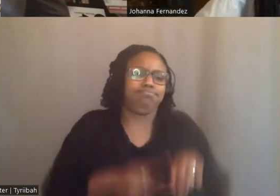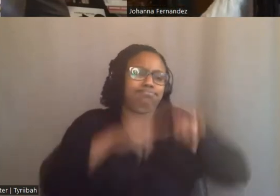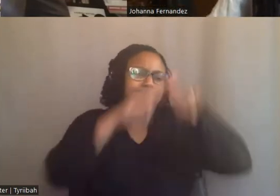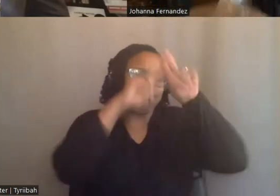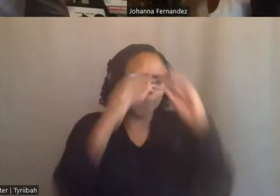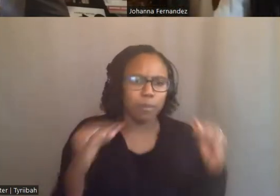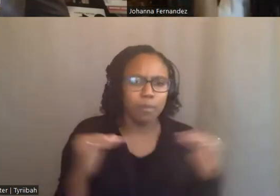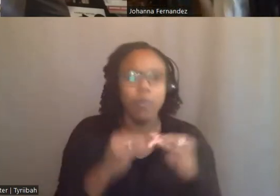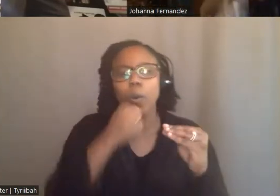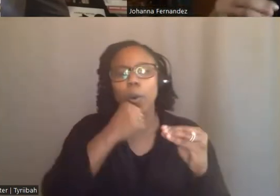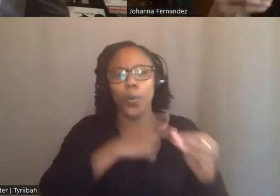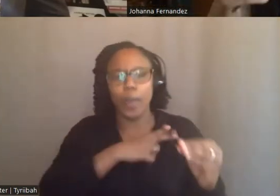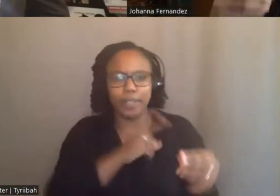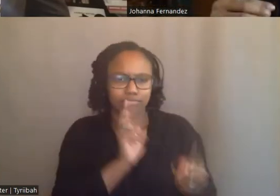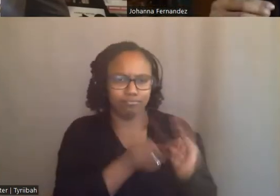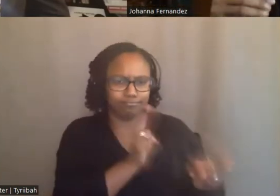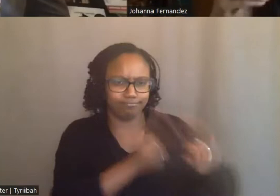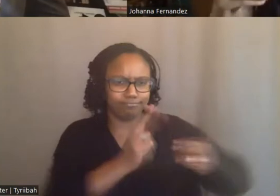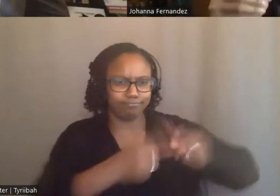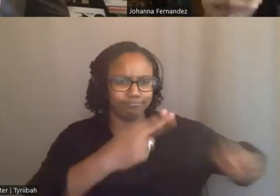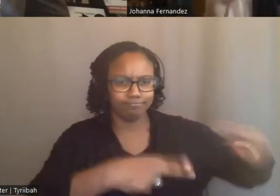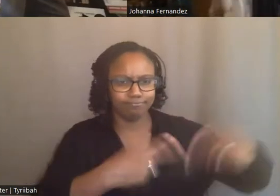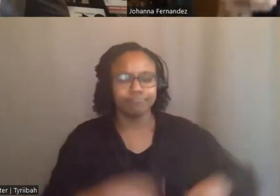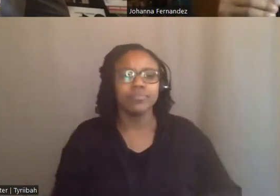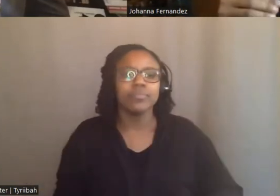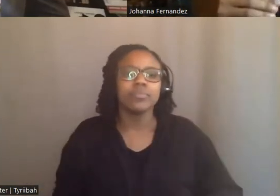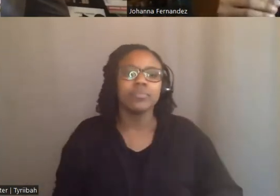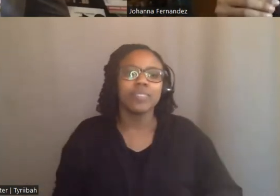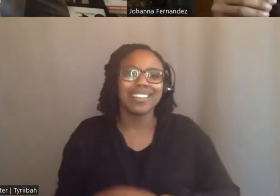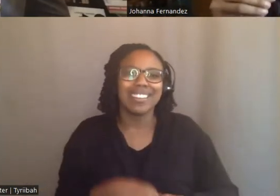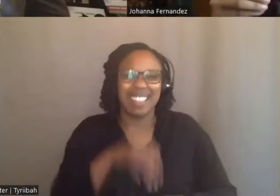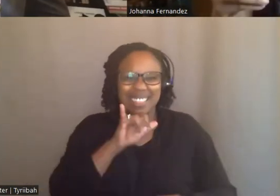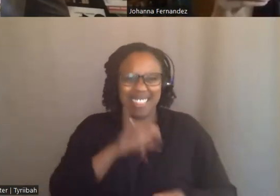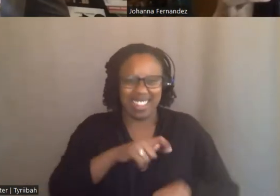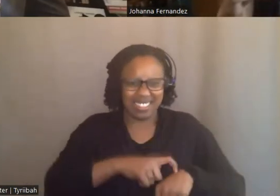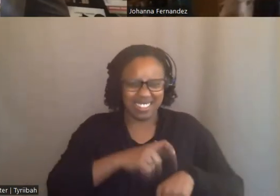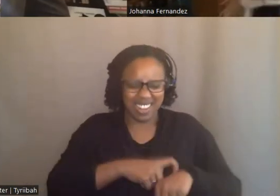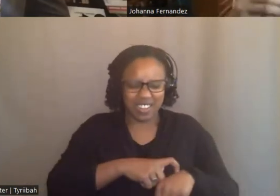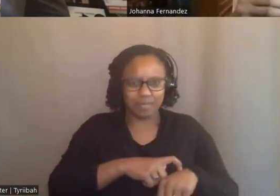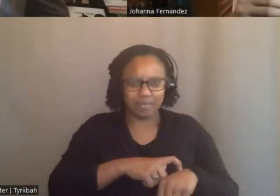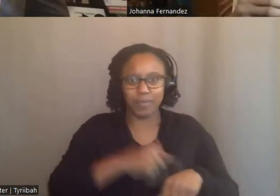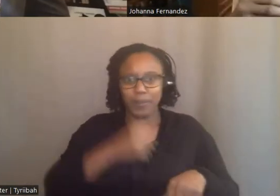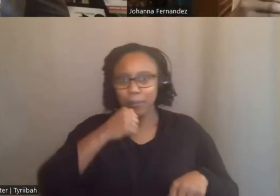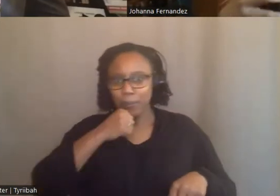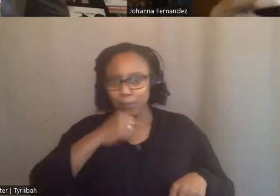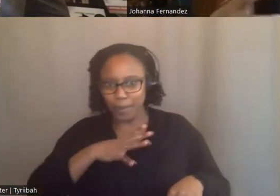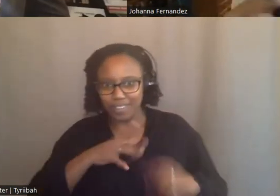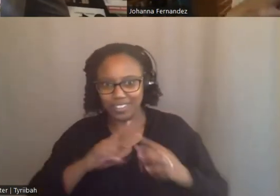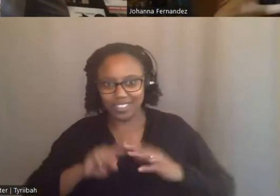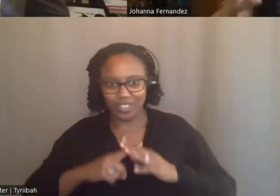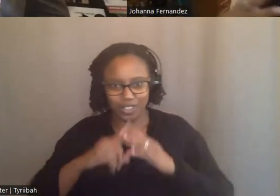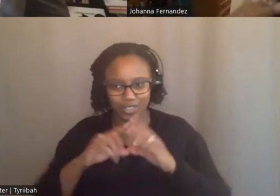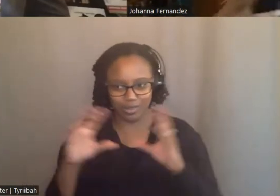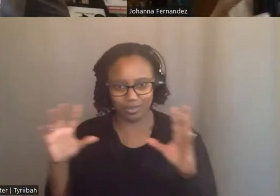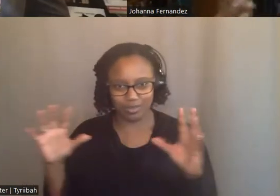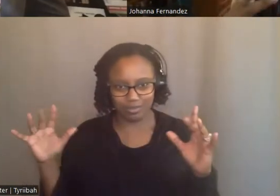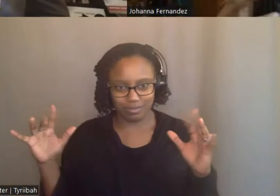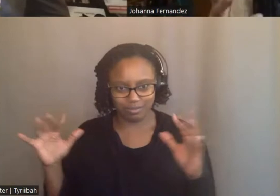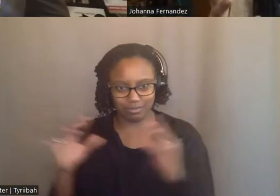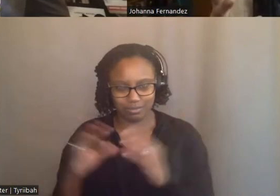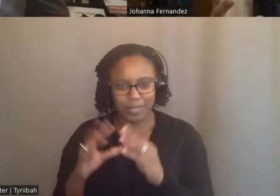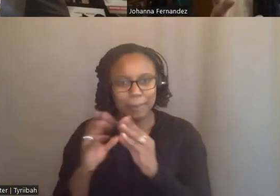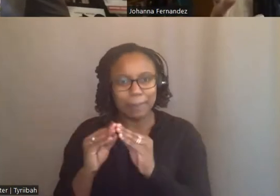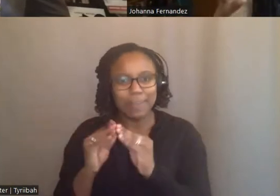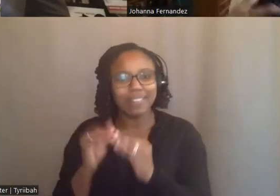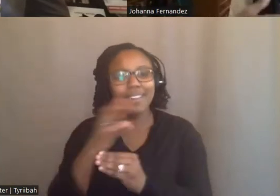group. And it is at that time that women start meeting together to talk about the contradictions of